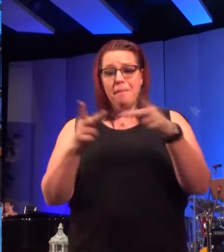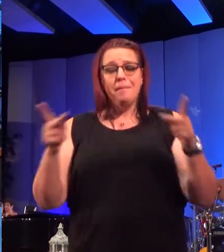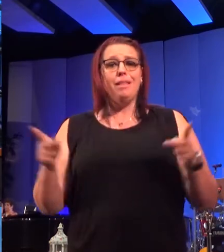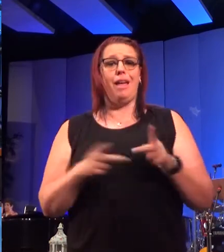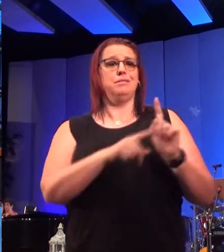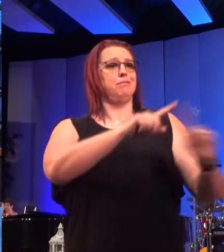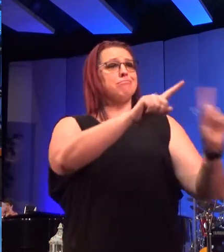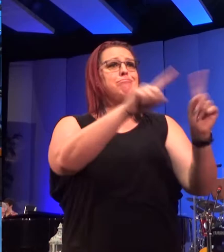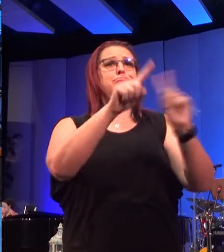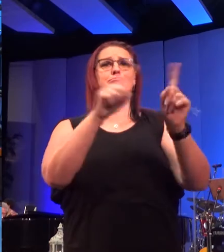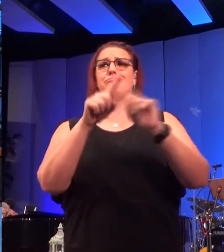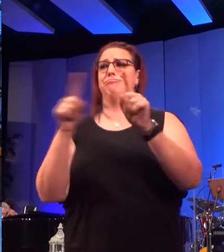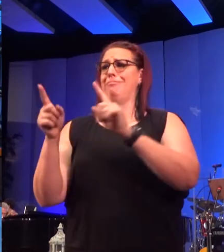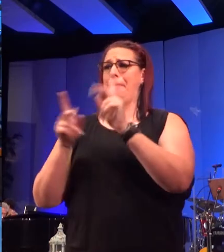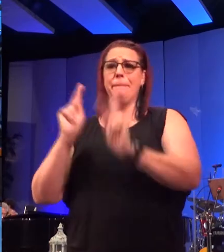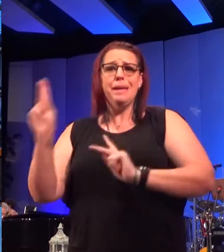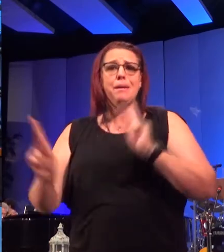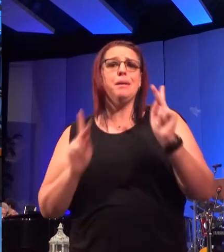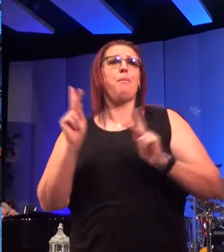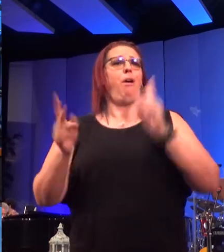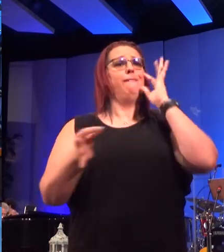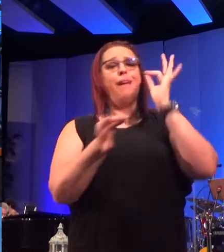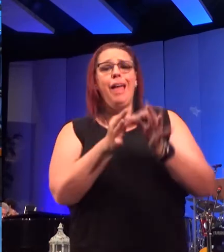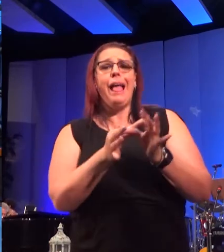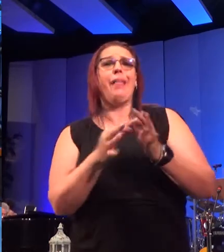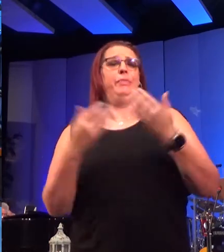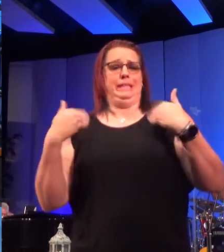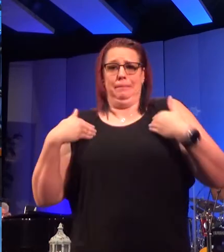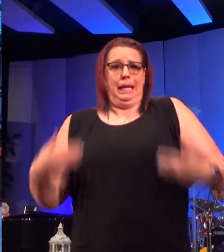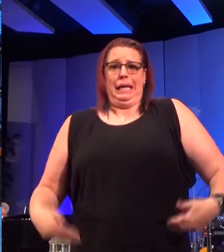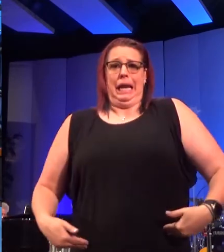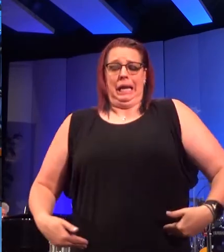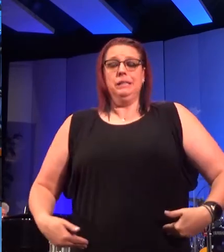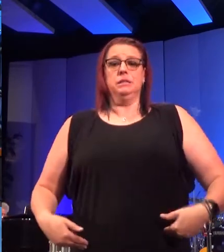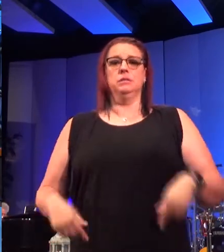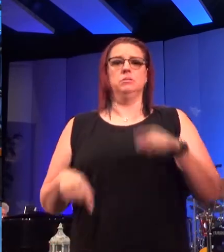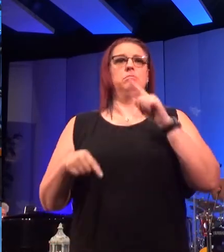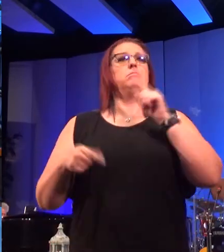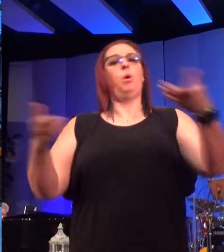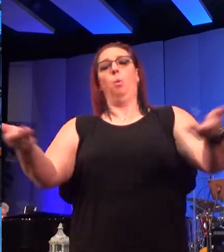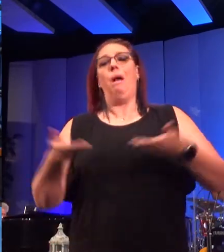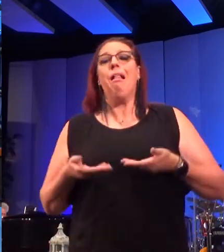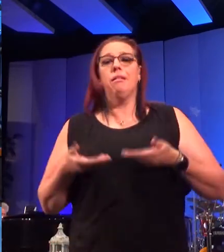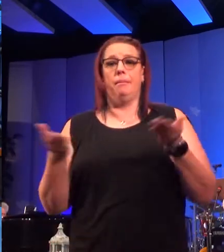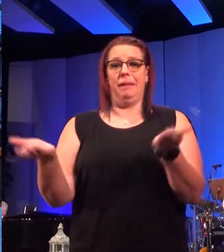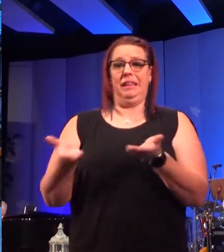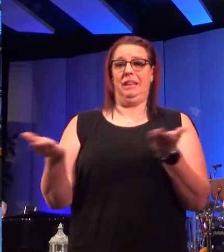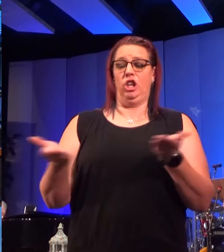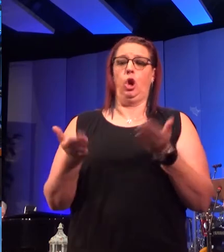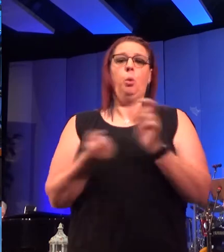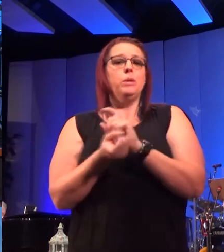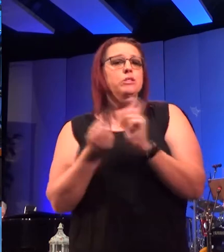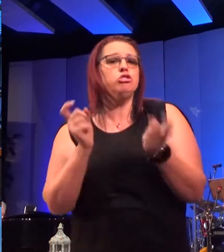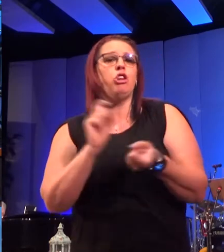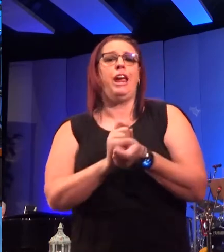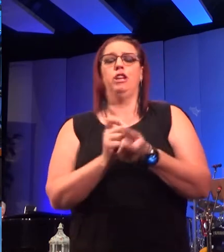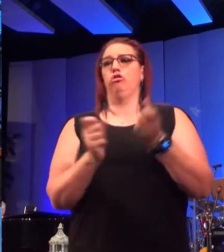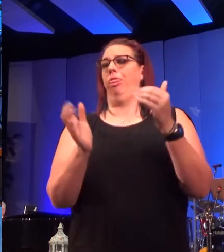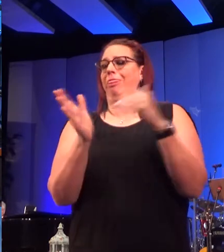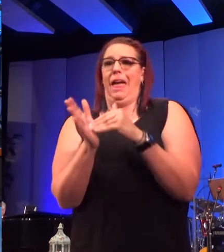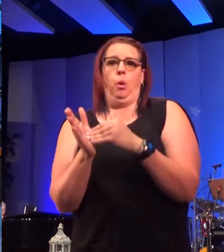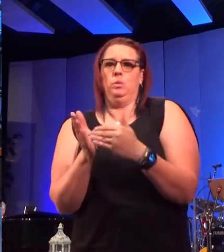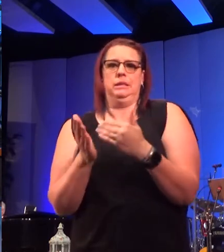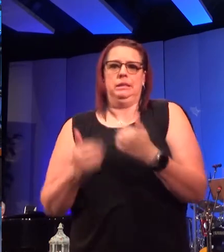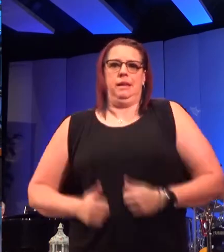all beings. You are welcome here, and welcome to this incredible practical spirituality that has changed, transformed thousands and thousands